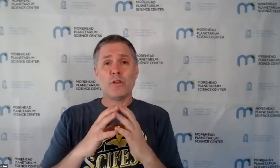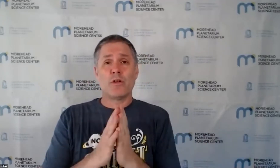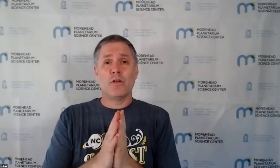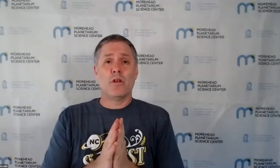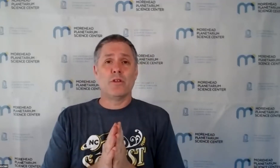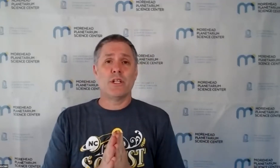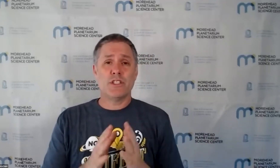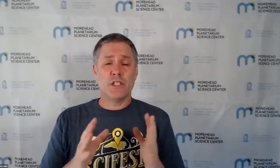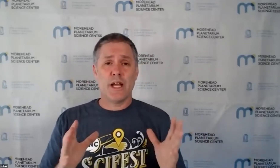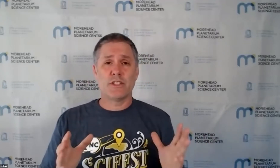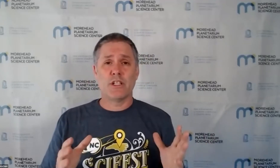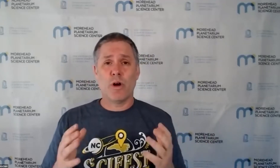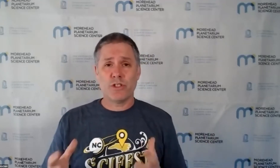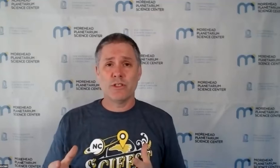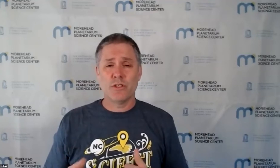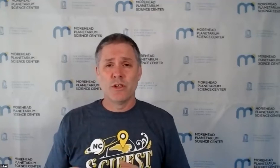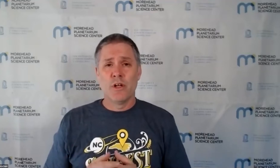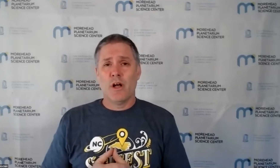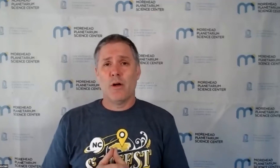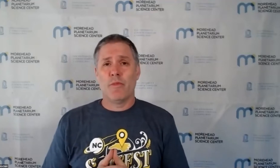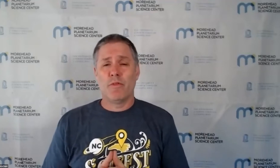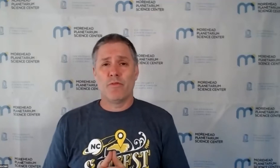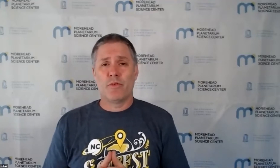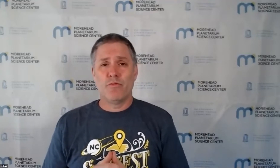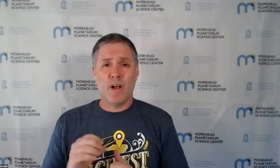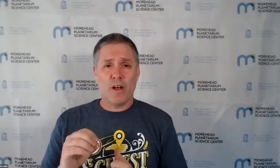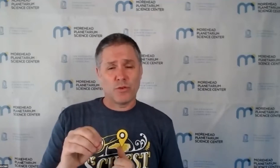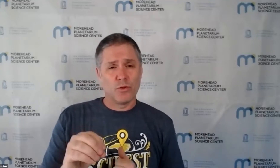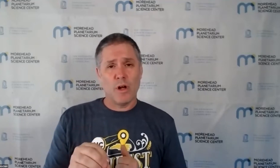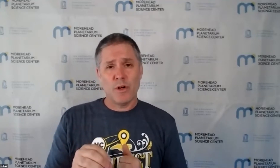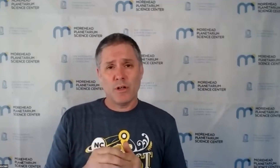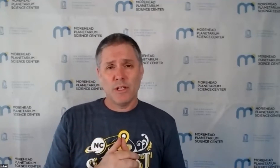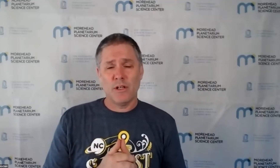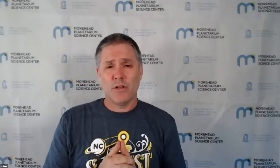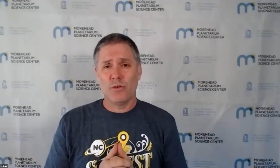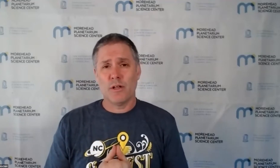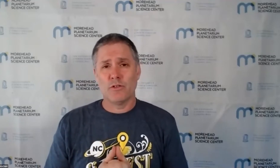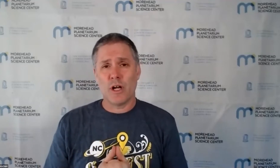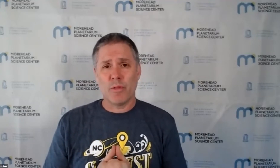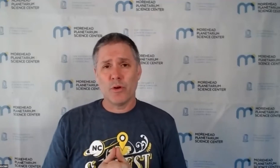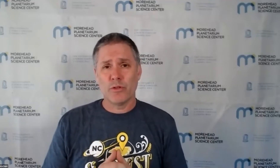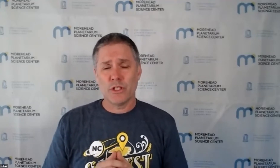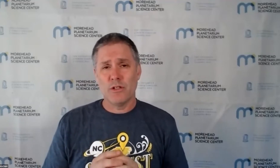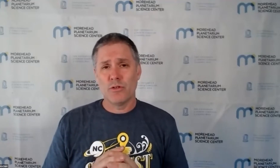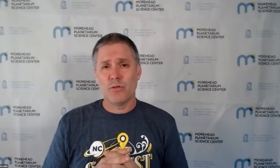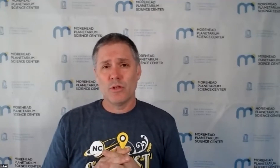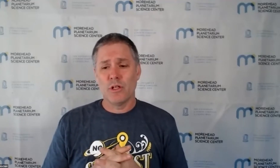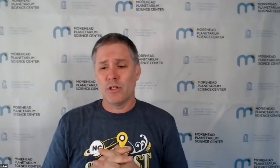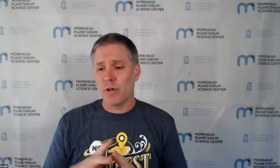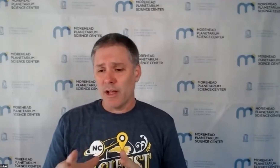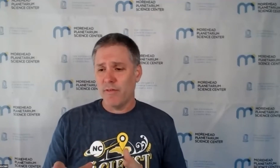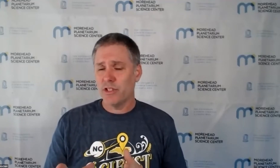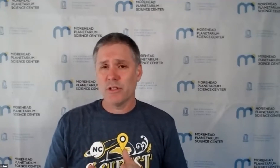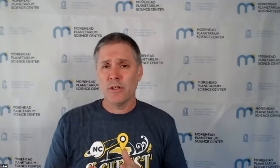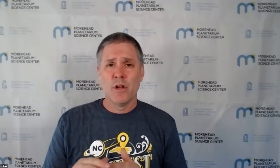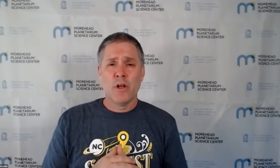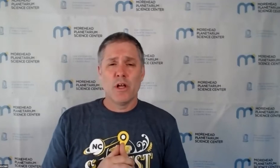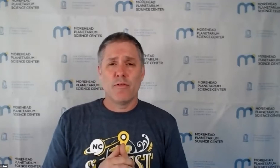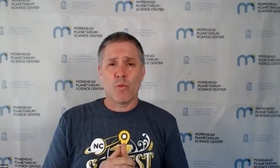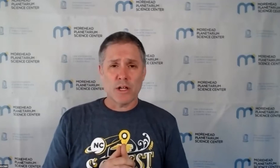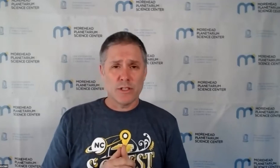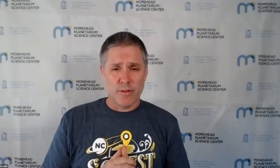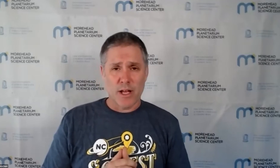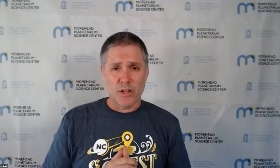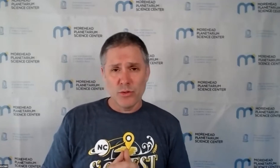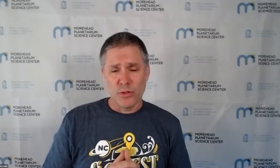anyone on the session has any questions, if you've found us through the webinar link, you can drop those into the Q&A feature.